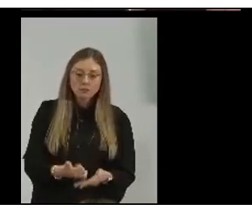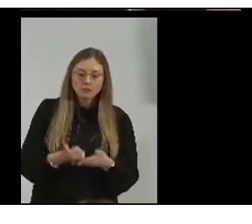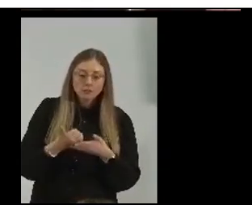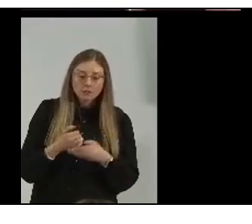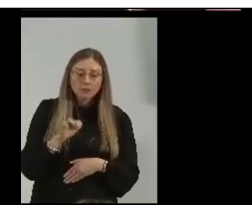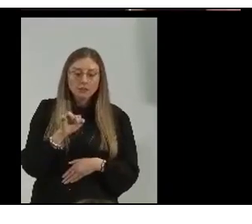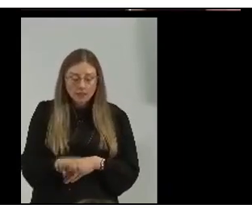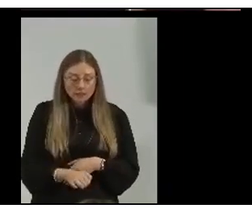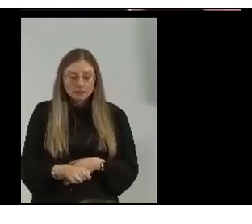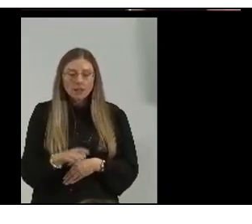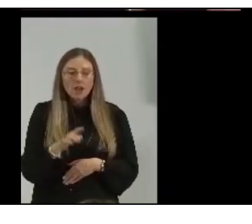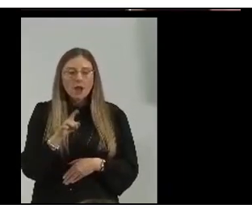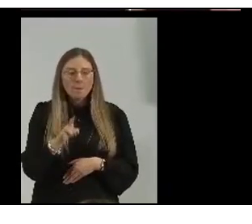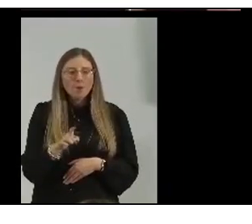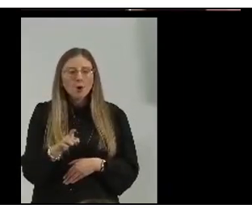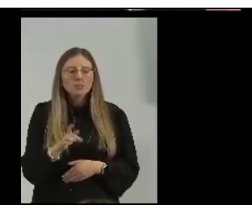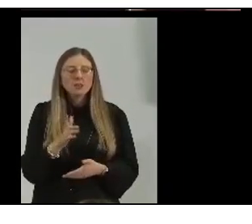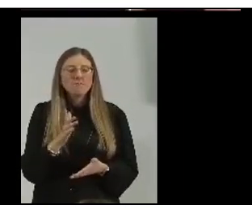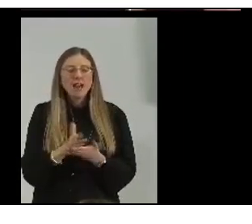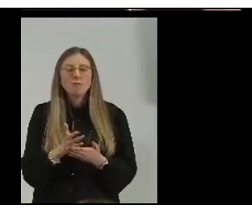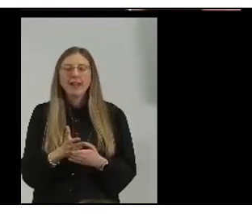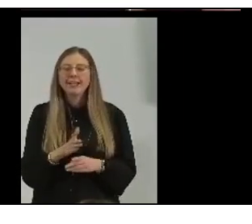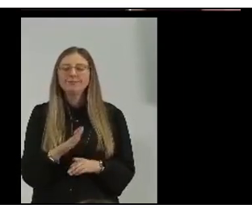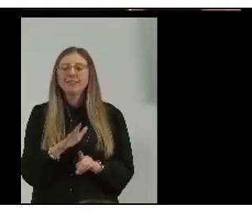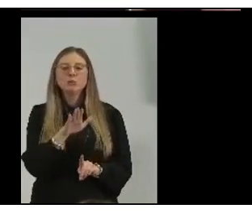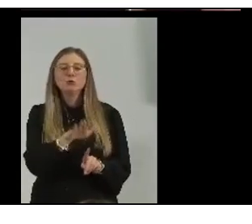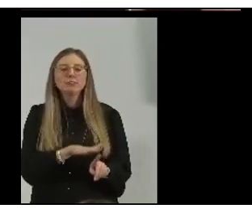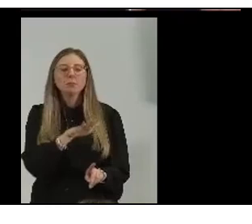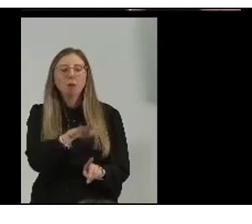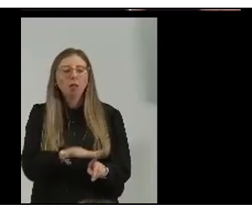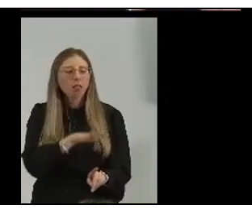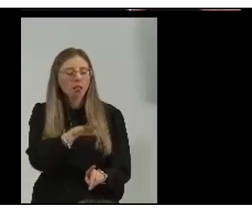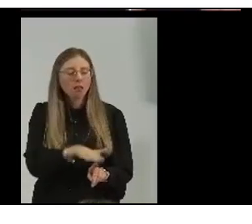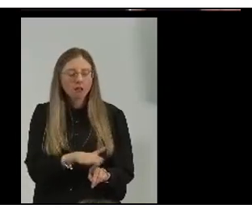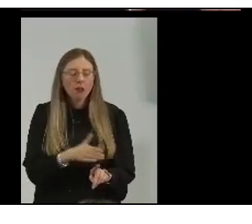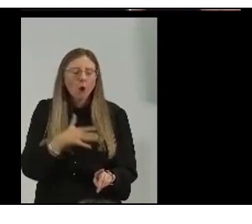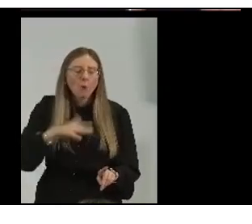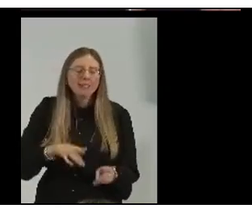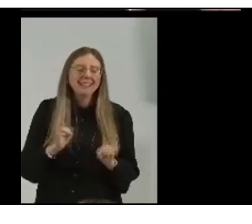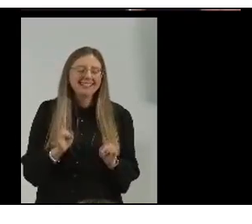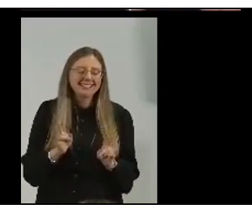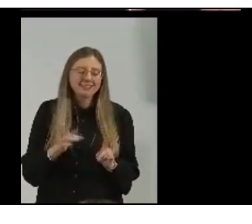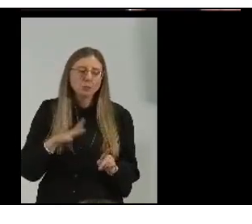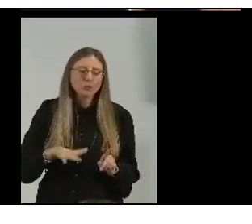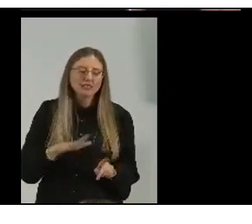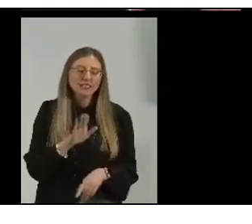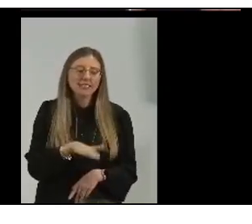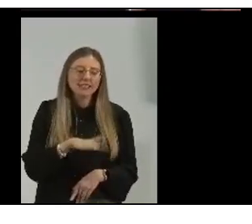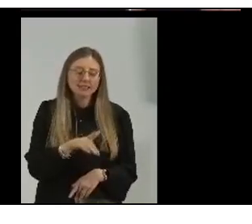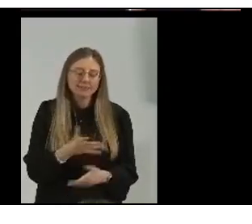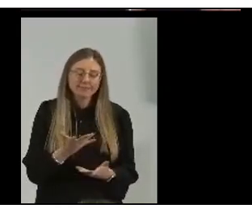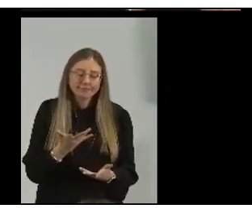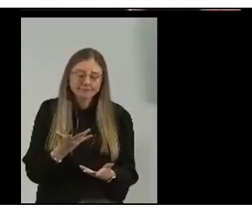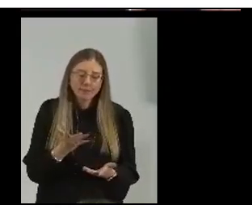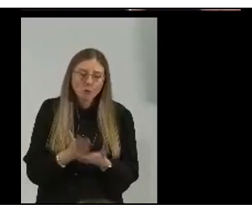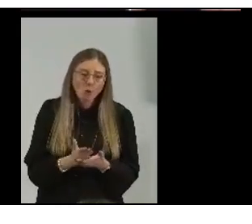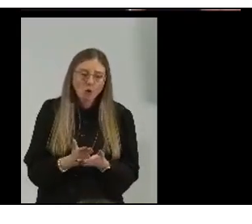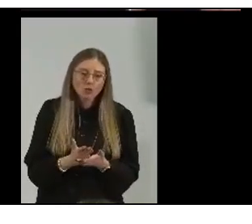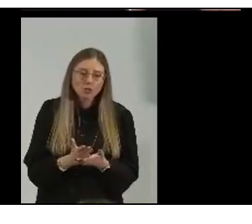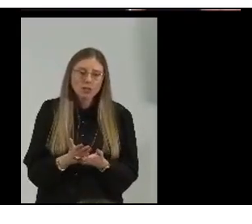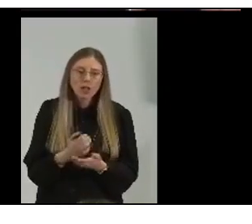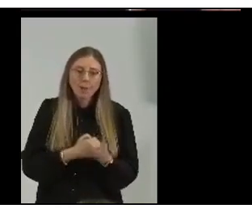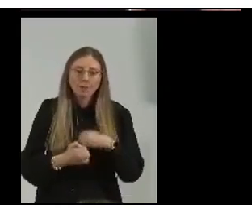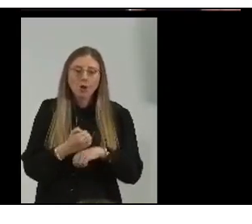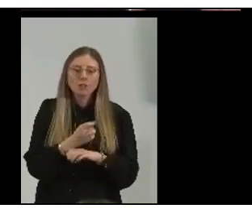people, but it was from a very charitable angle. And we needed that from a time where it was hidden. So from being